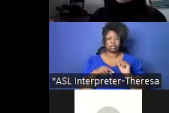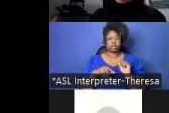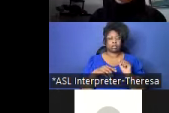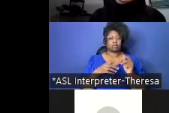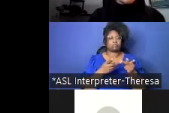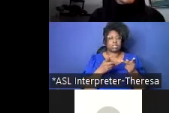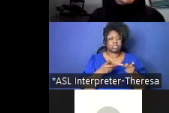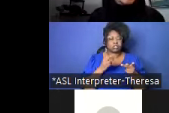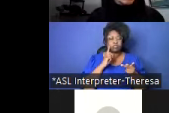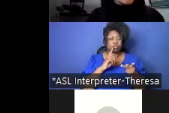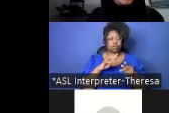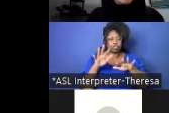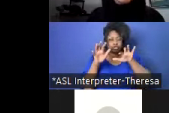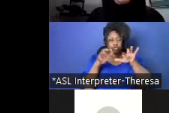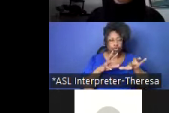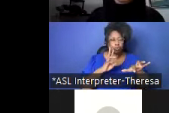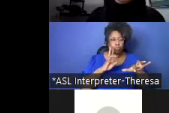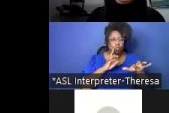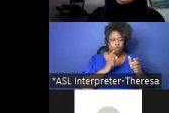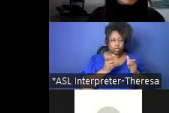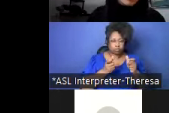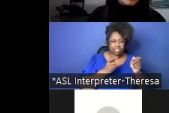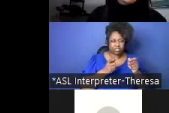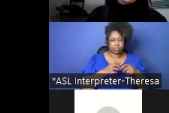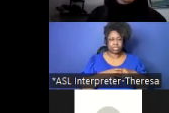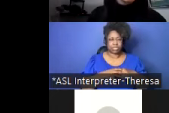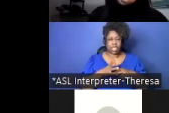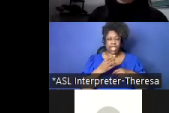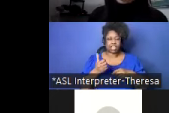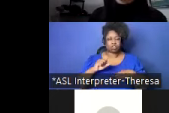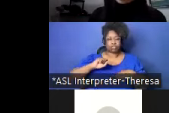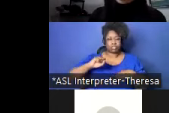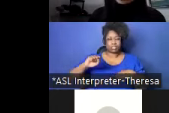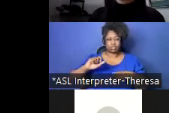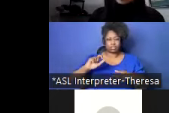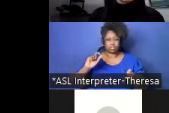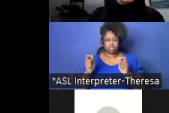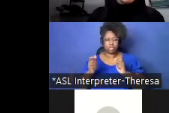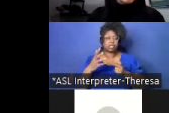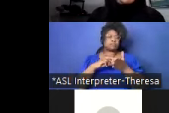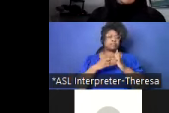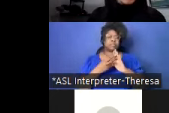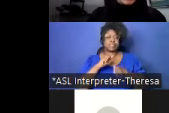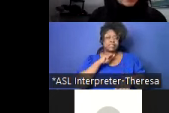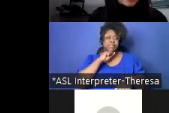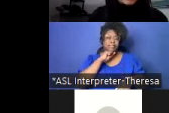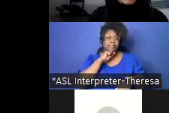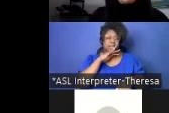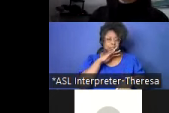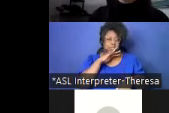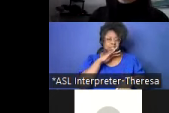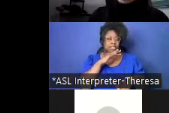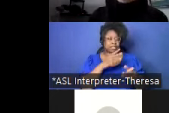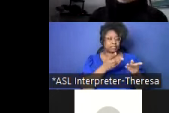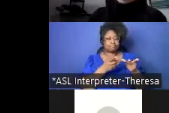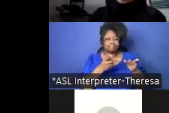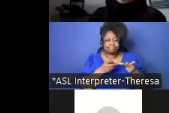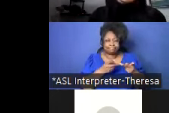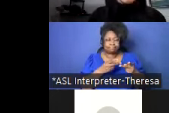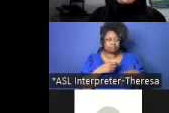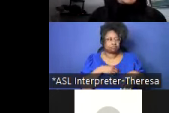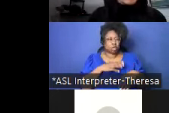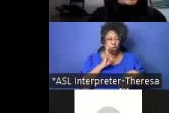for a resilient transformation process. And by that, I mean kind of converting contaminated sites in brownfields